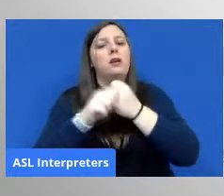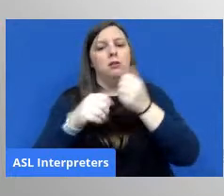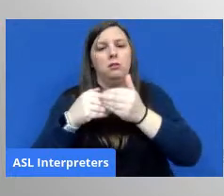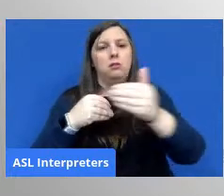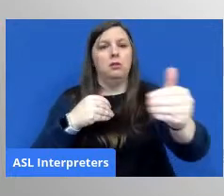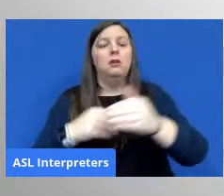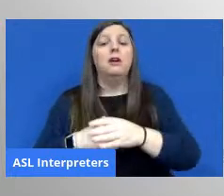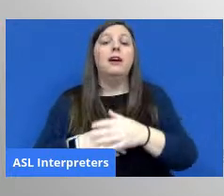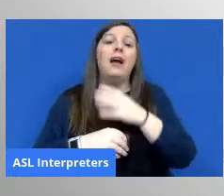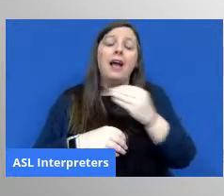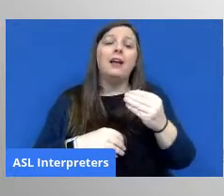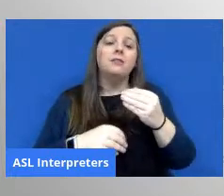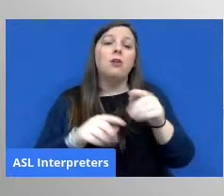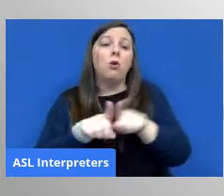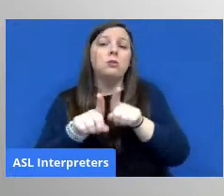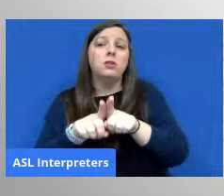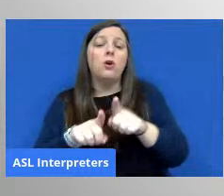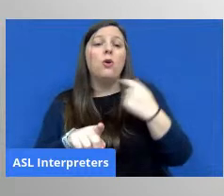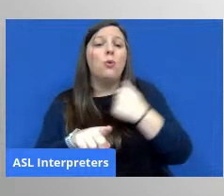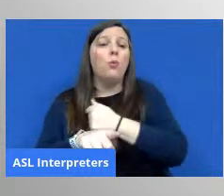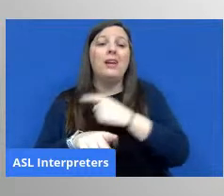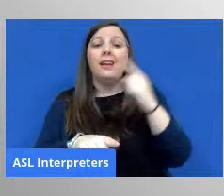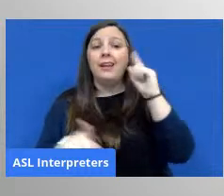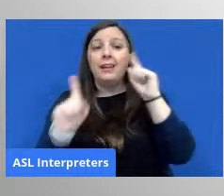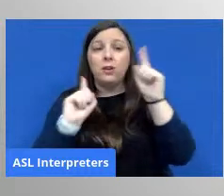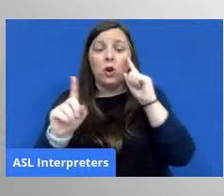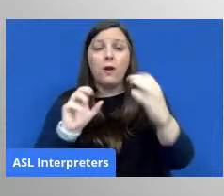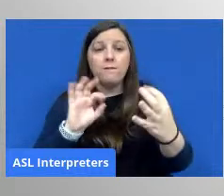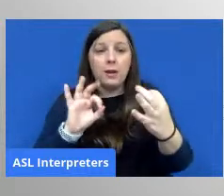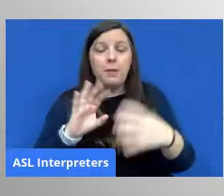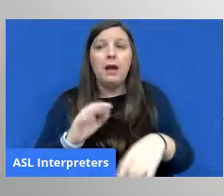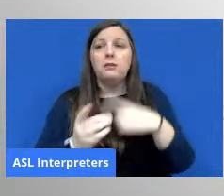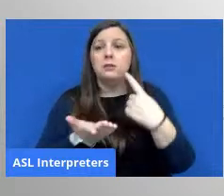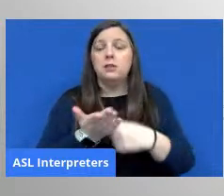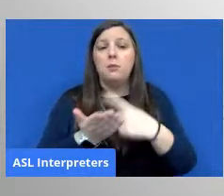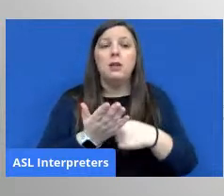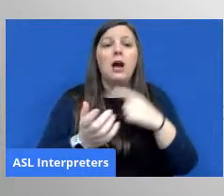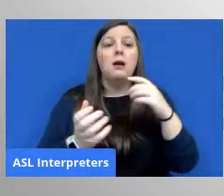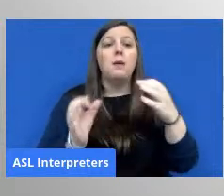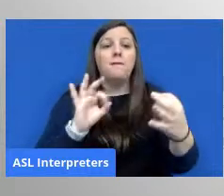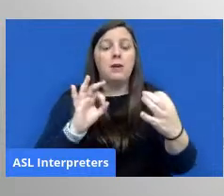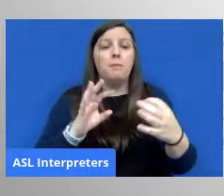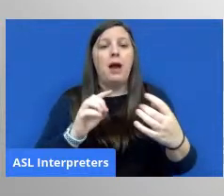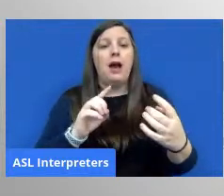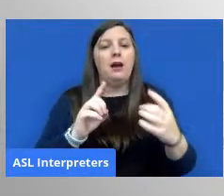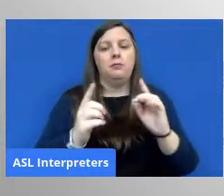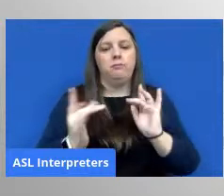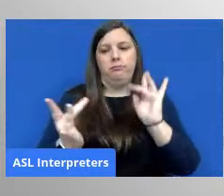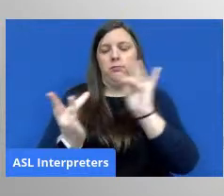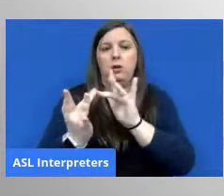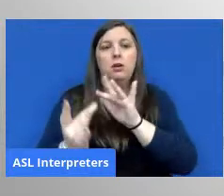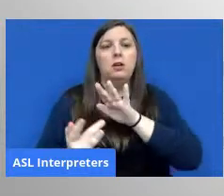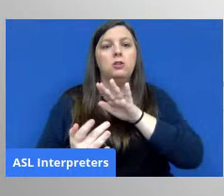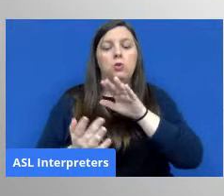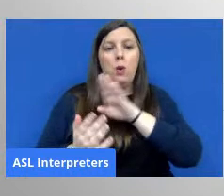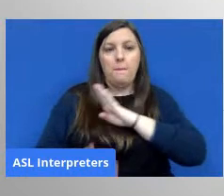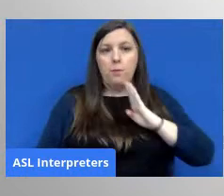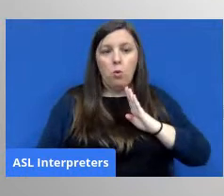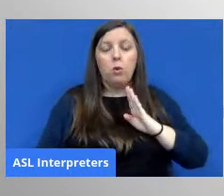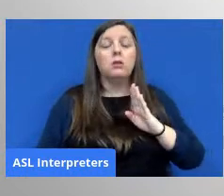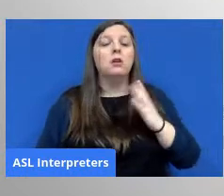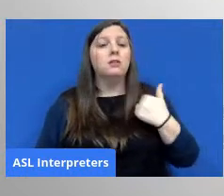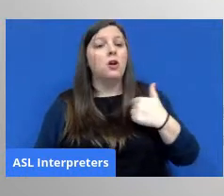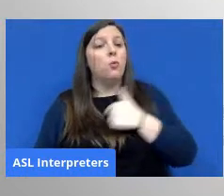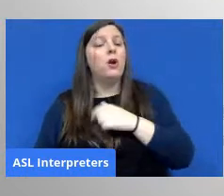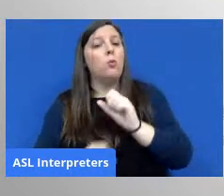to you all as a board, sometimes directly to us at the district level. So we are working with our principals on how to make sure